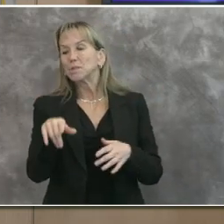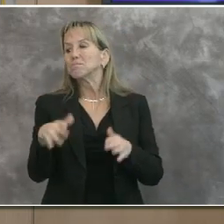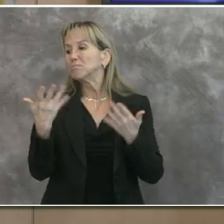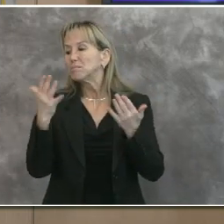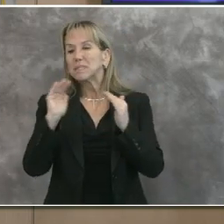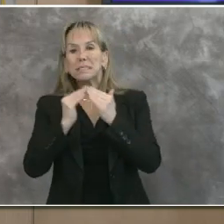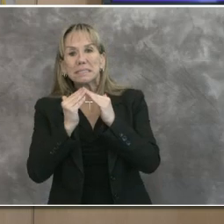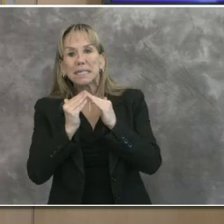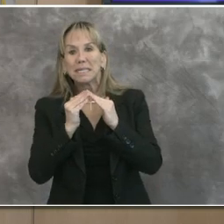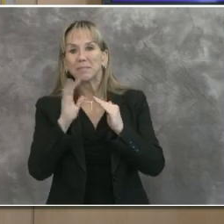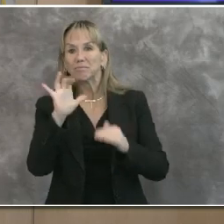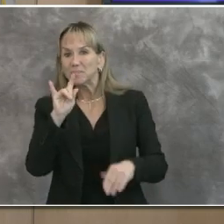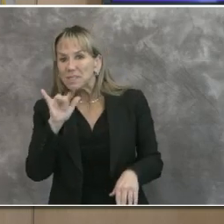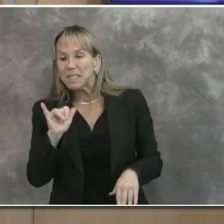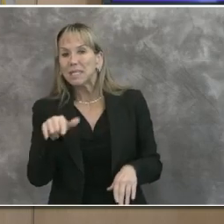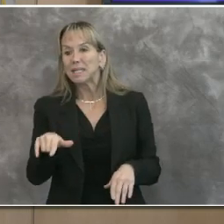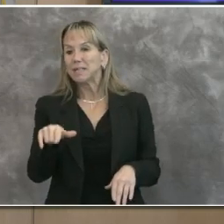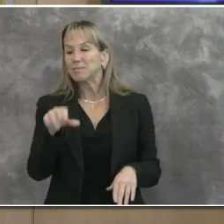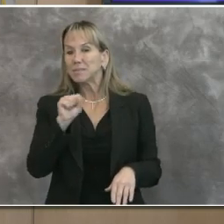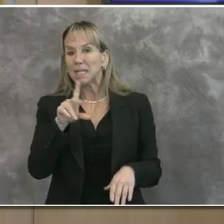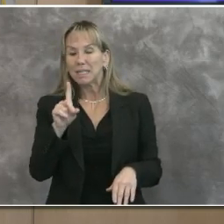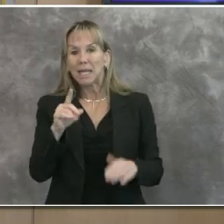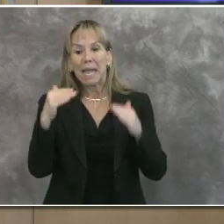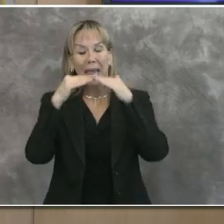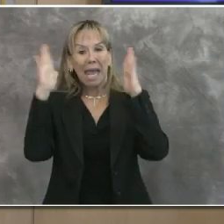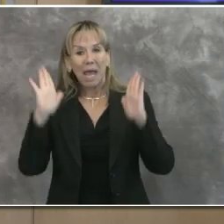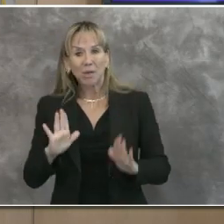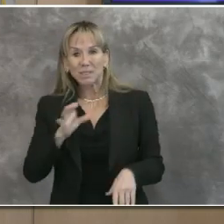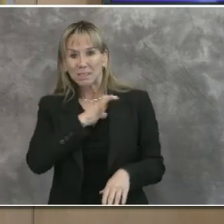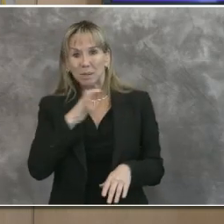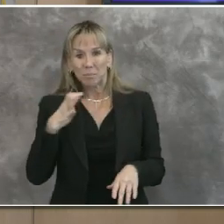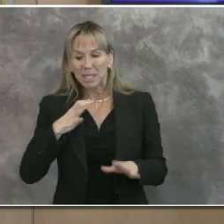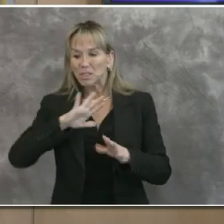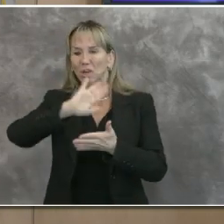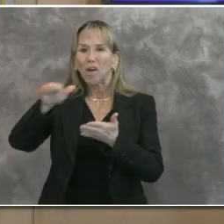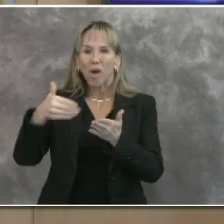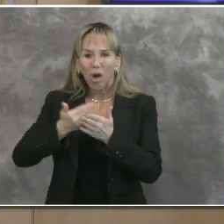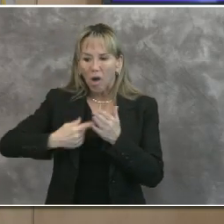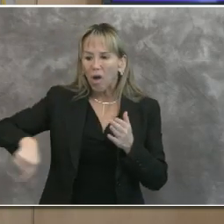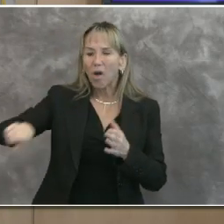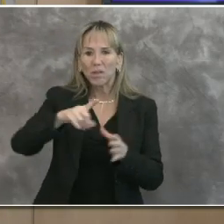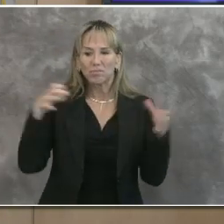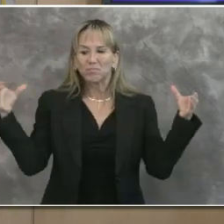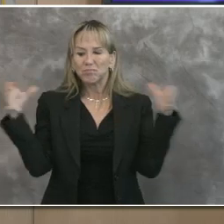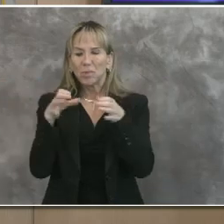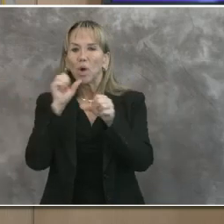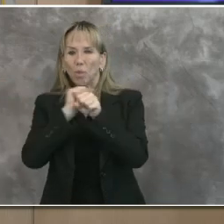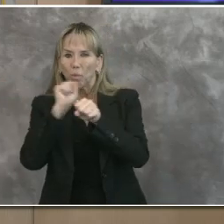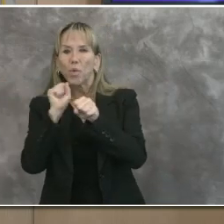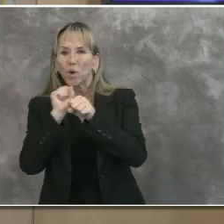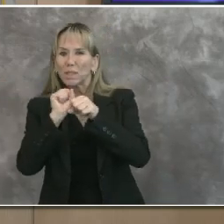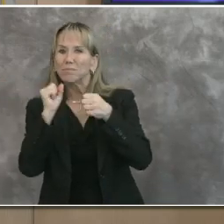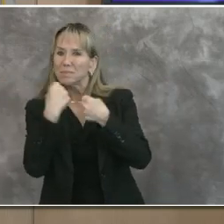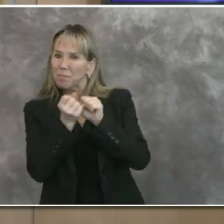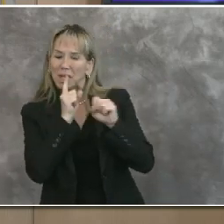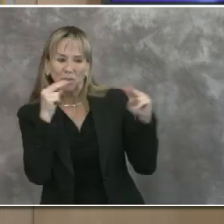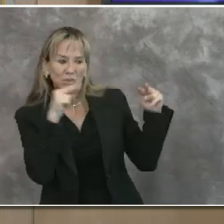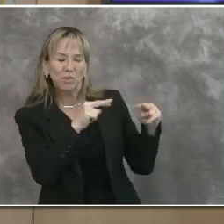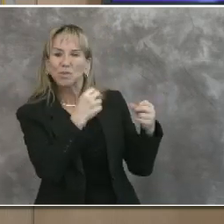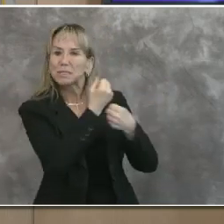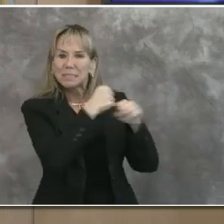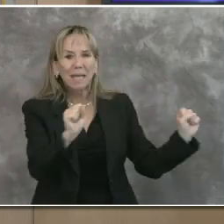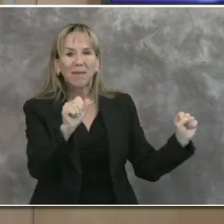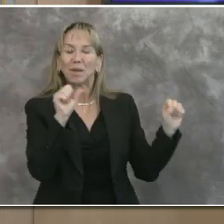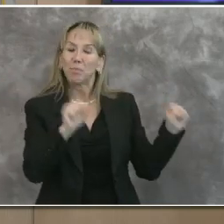Housing Commission, I know that they are working tirelessly to make that environment as safe as possible and to look for everything that they can